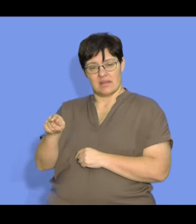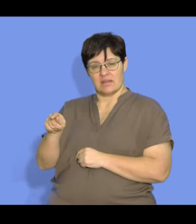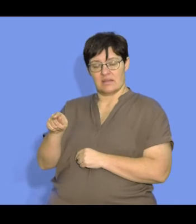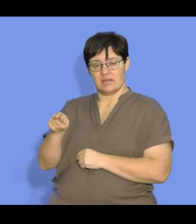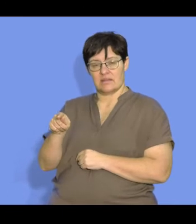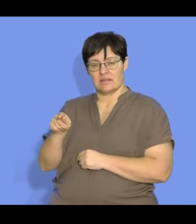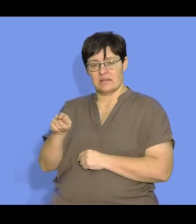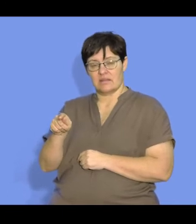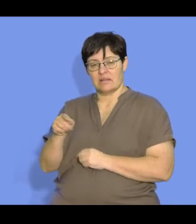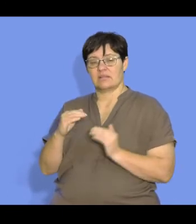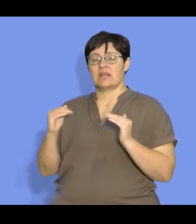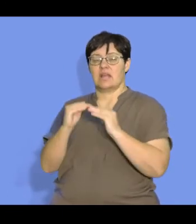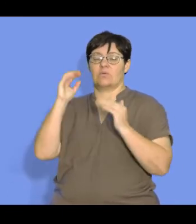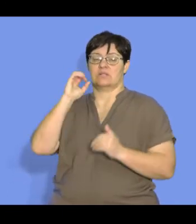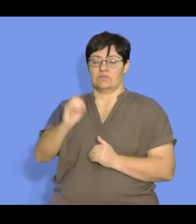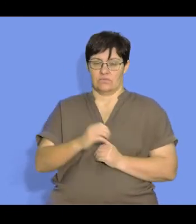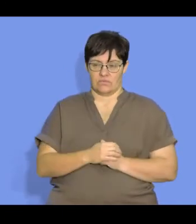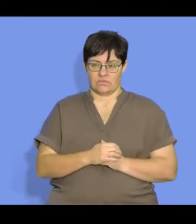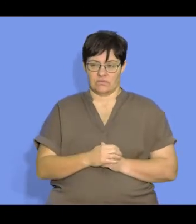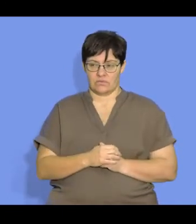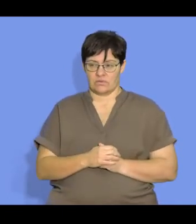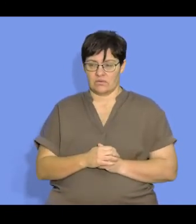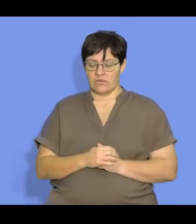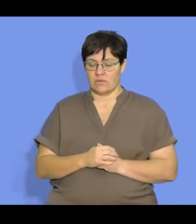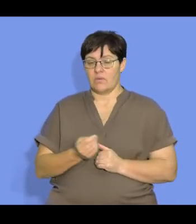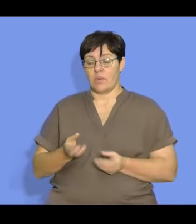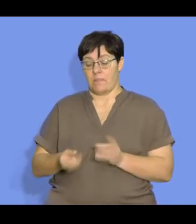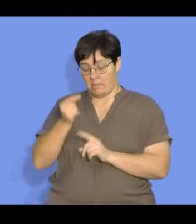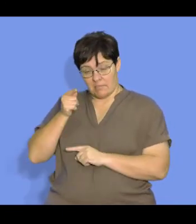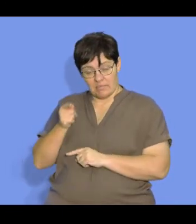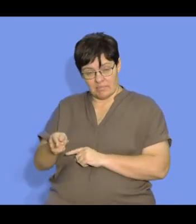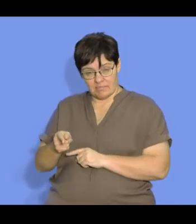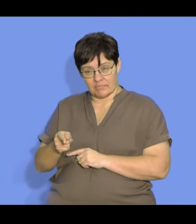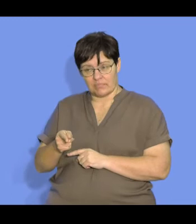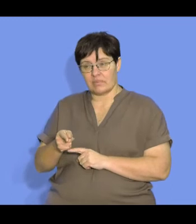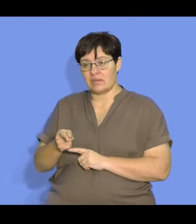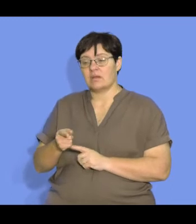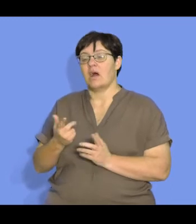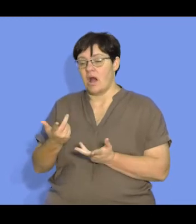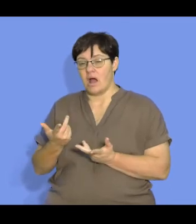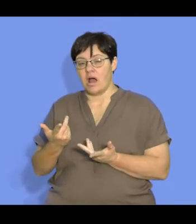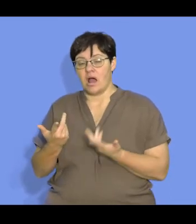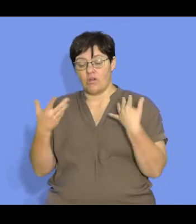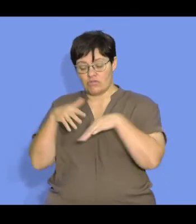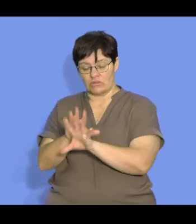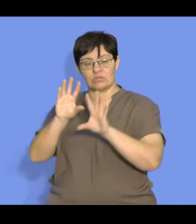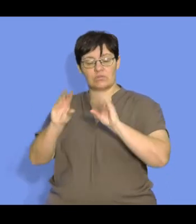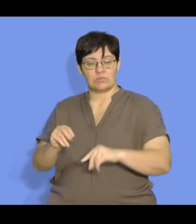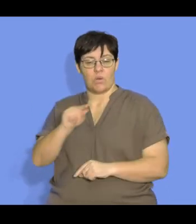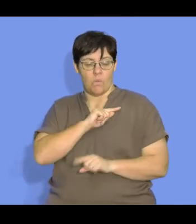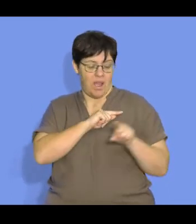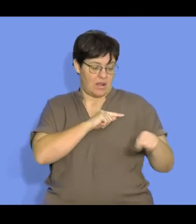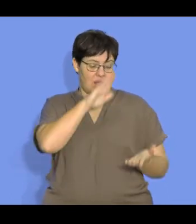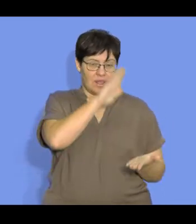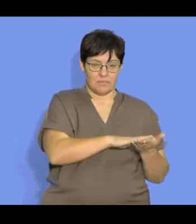that actually is now equal to 0, as when we get there where the reaction more or less stopped because one